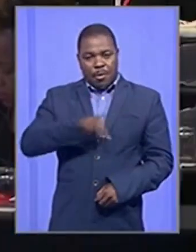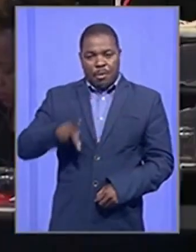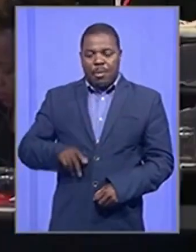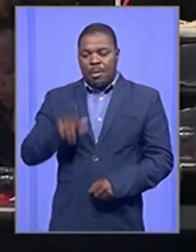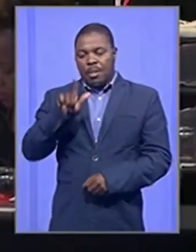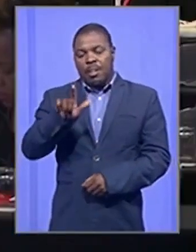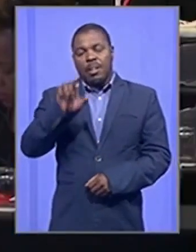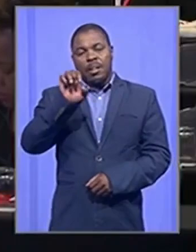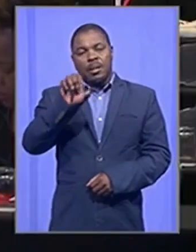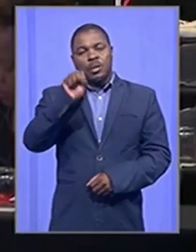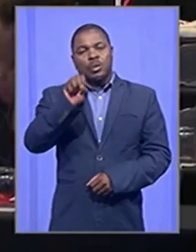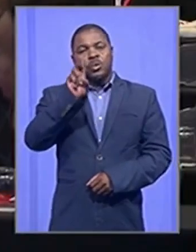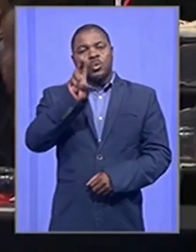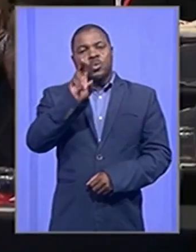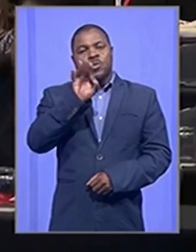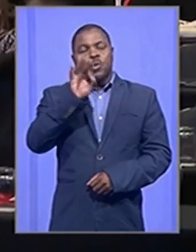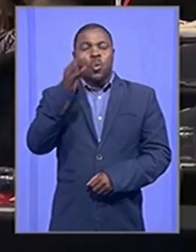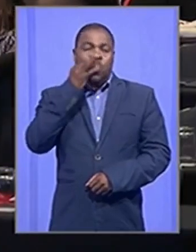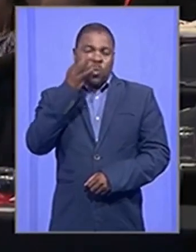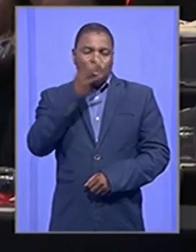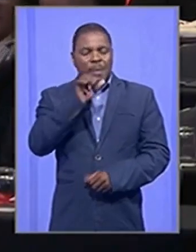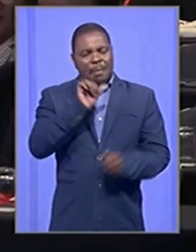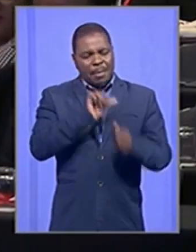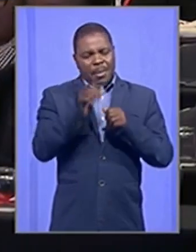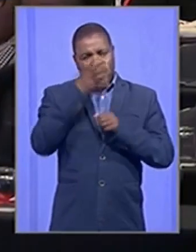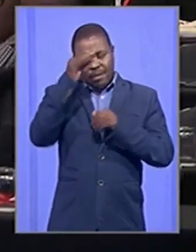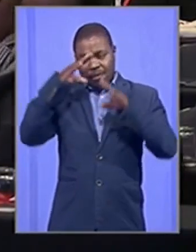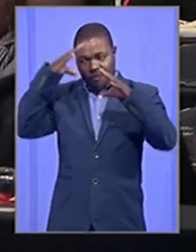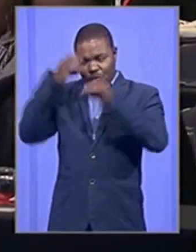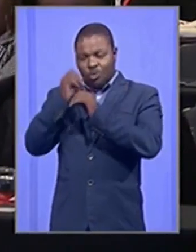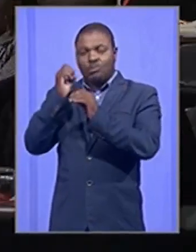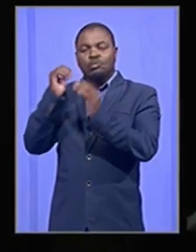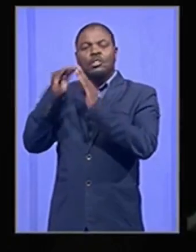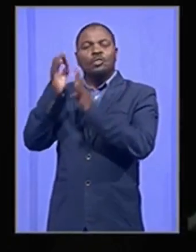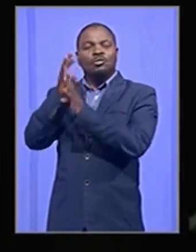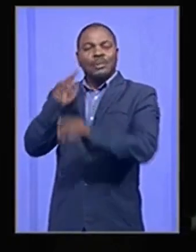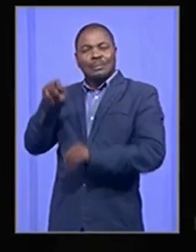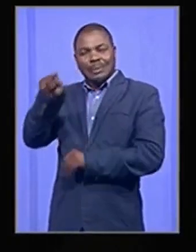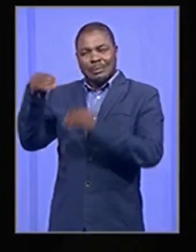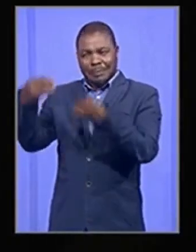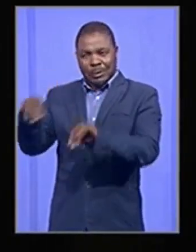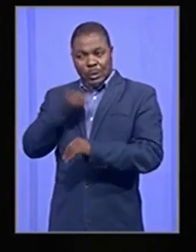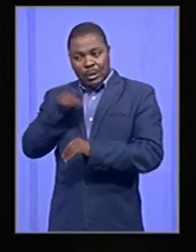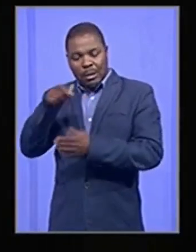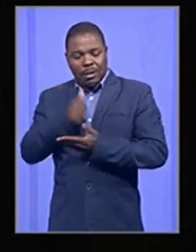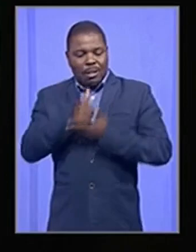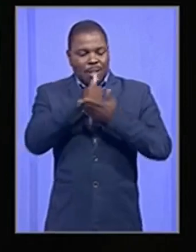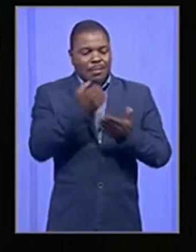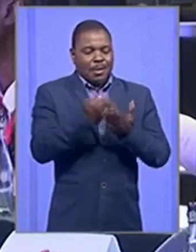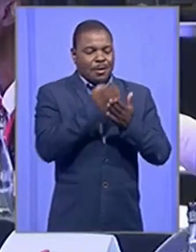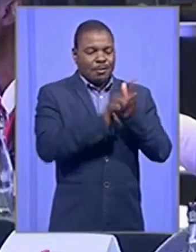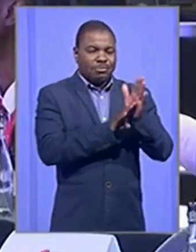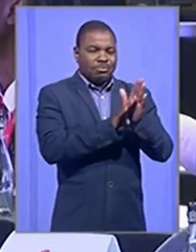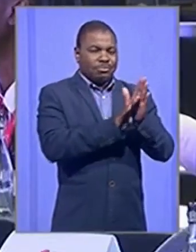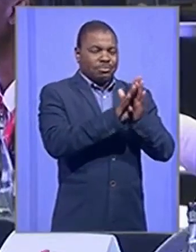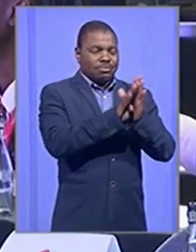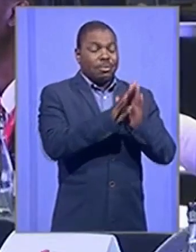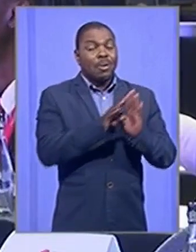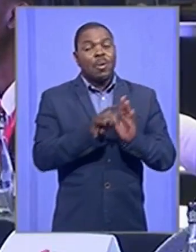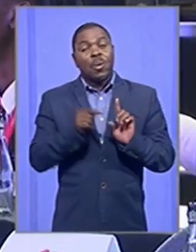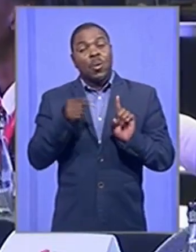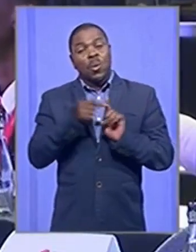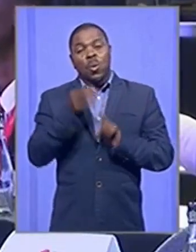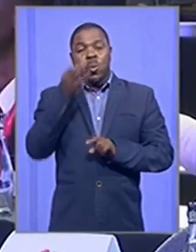mmuso o tsepamise maikutlo dikgwebong tsa makeisheneng ka ha le tsona di thusa moruo wa naha ho hola. Lesufi o re